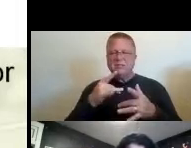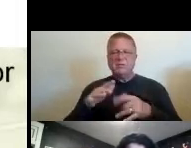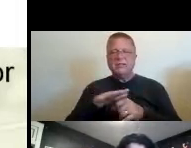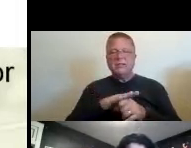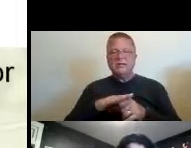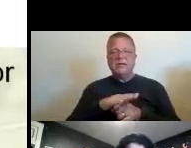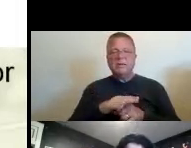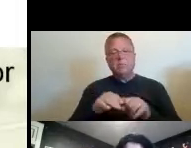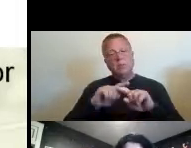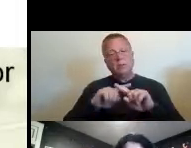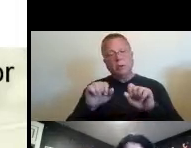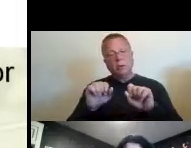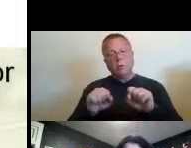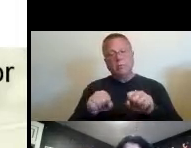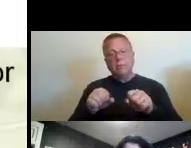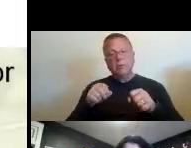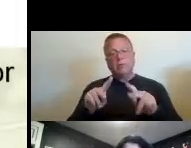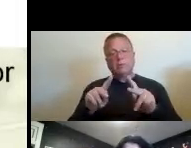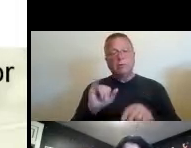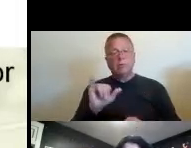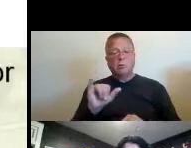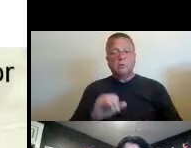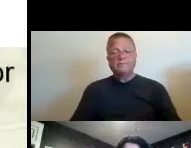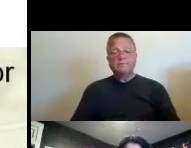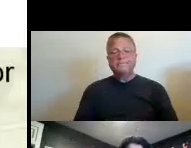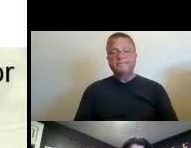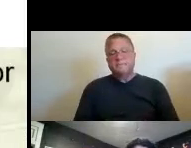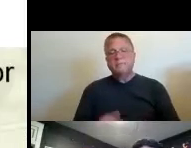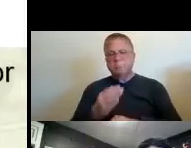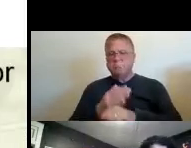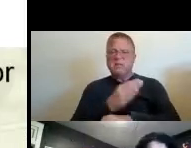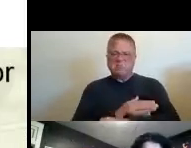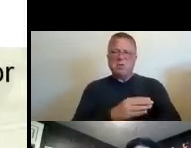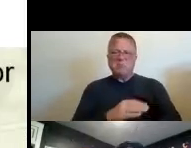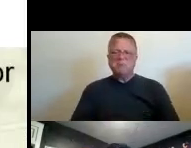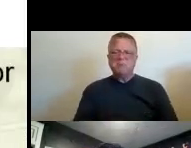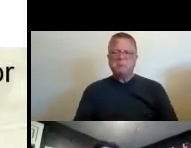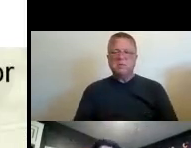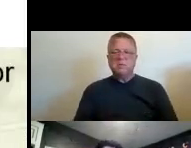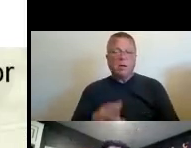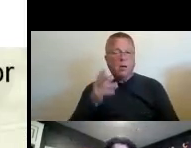could be an opportunity to make that better. We've heard about